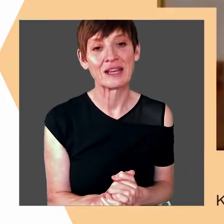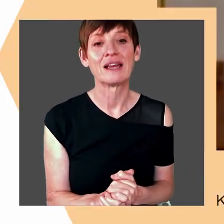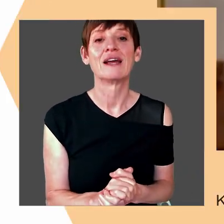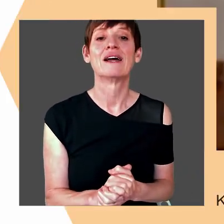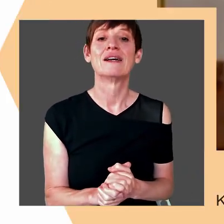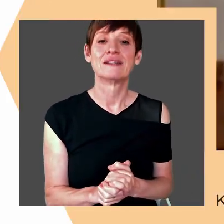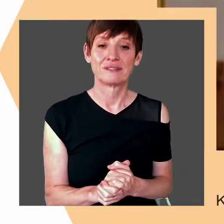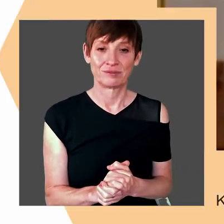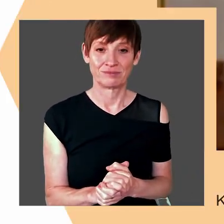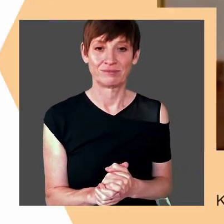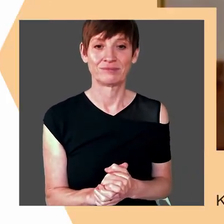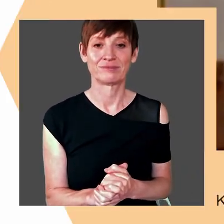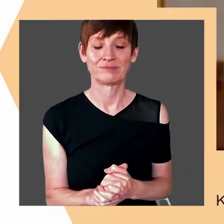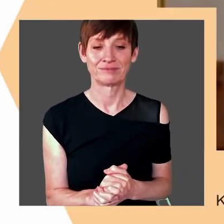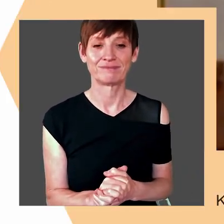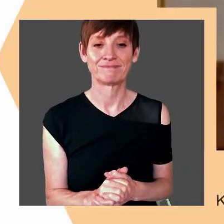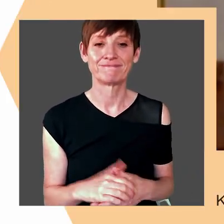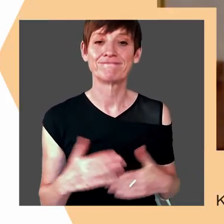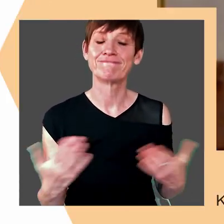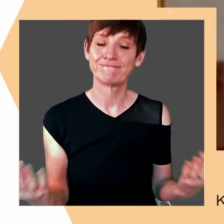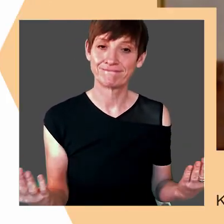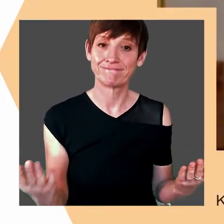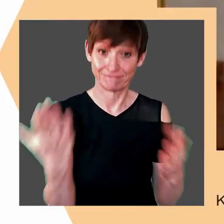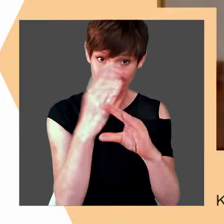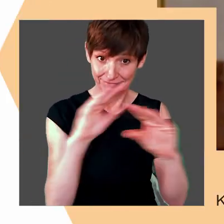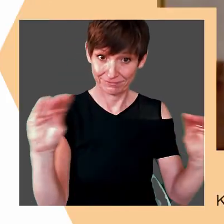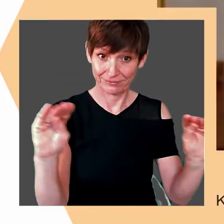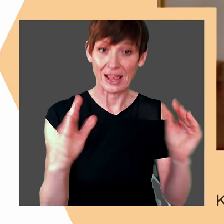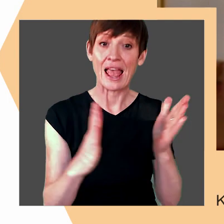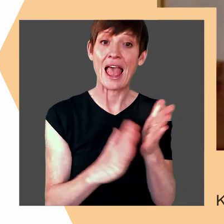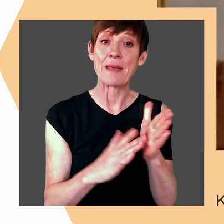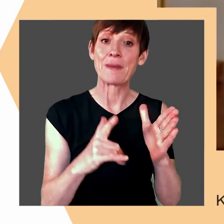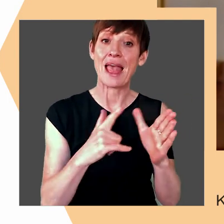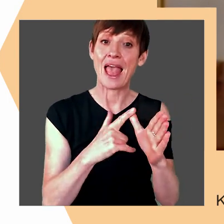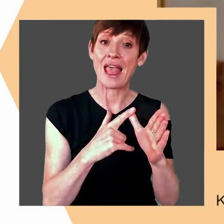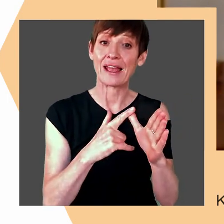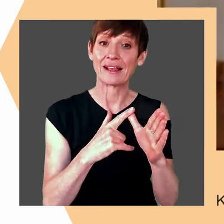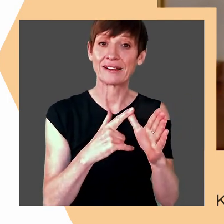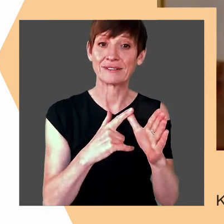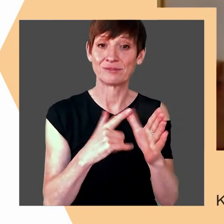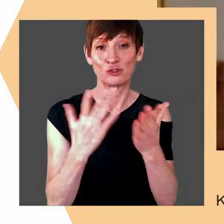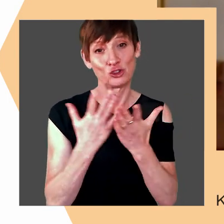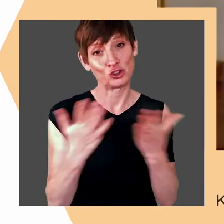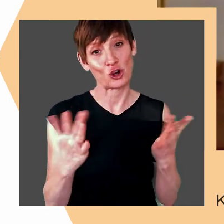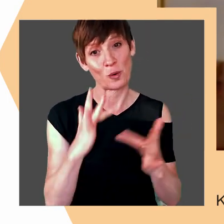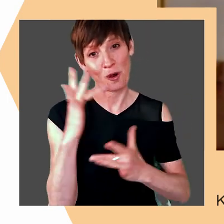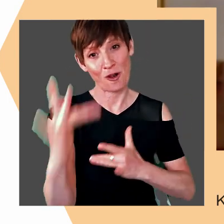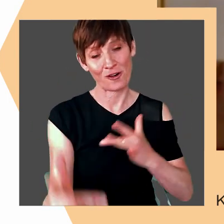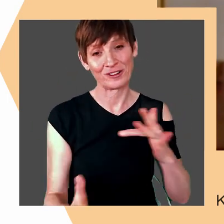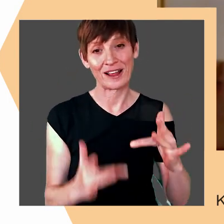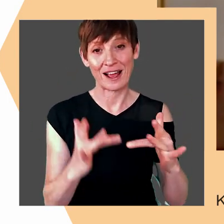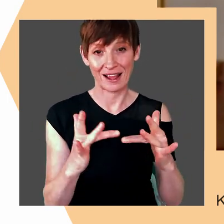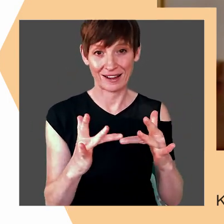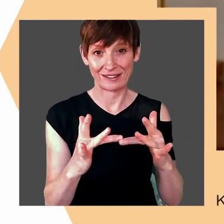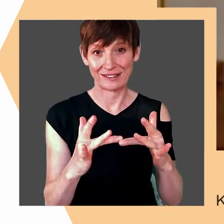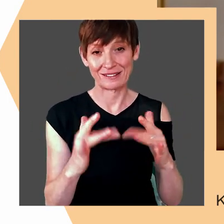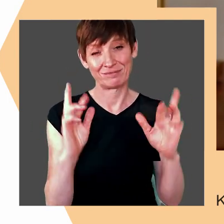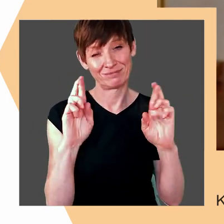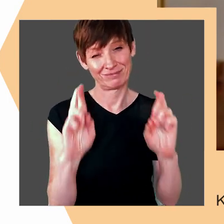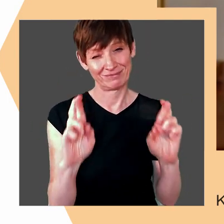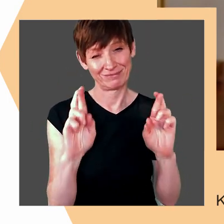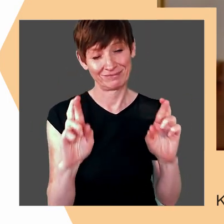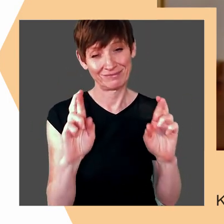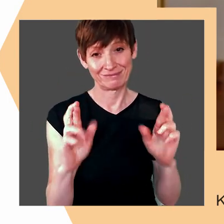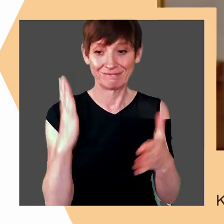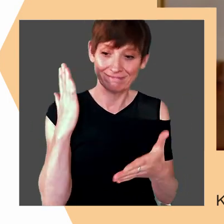say as well, as I said earlier on, the MA show is online at the moment, and fingers crossed the physical